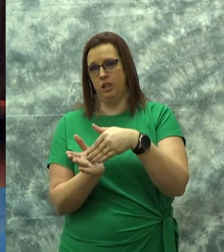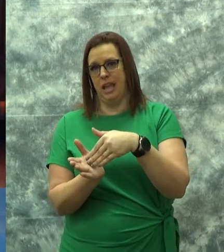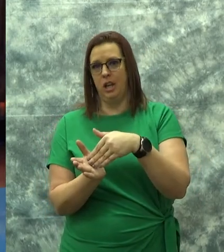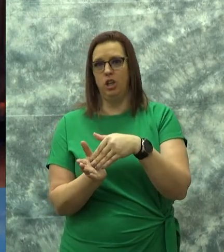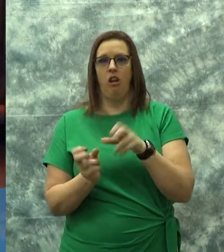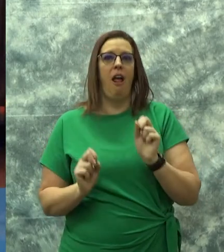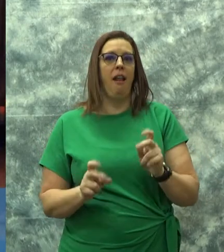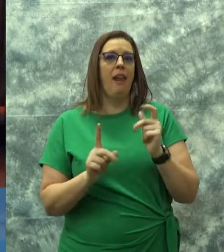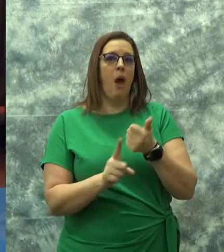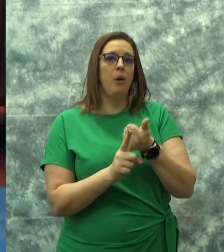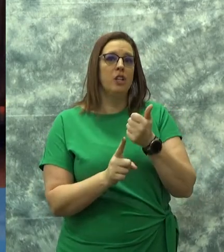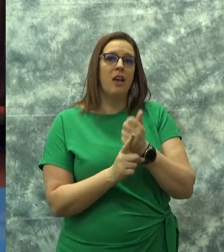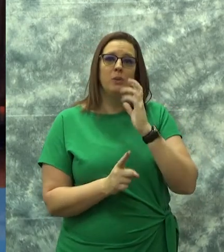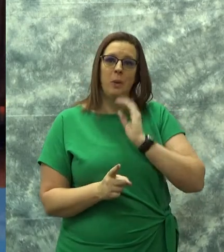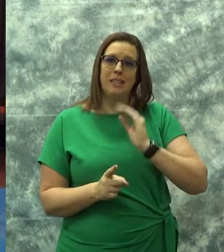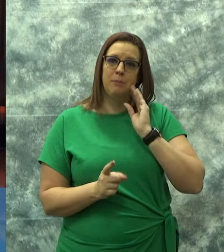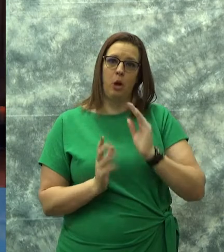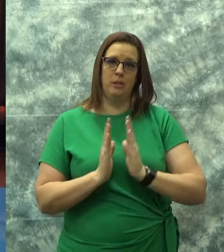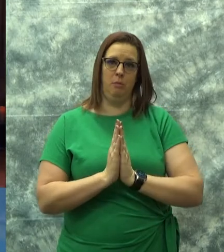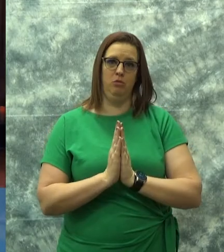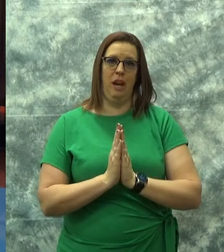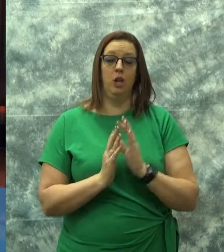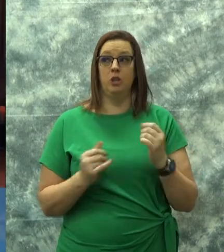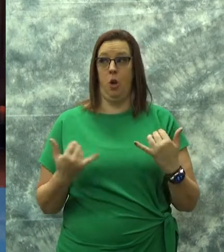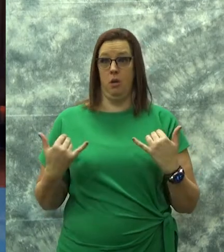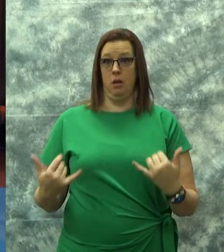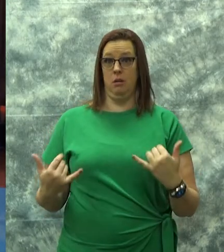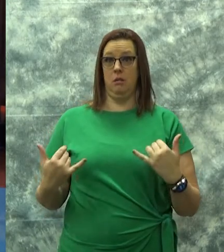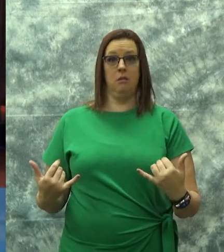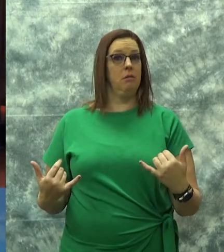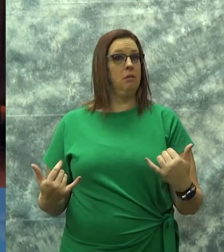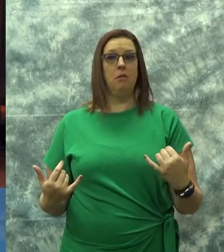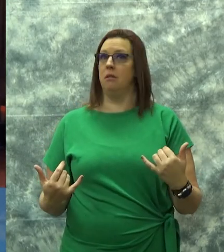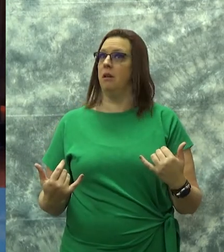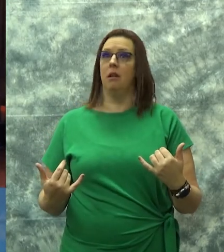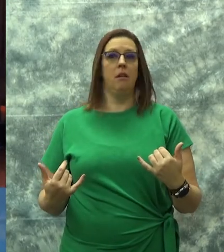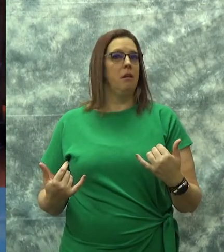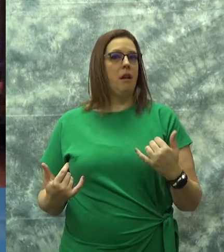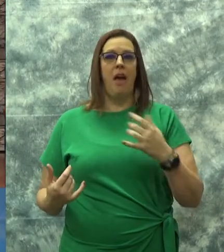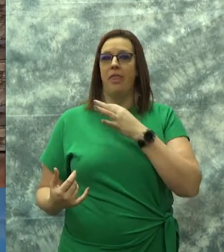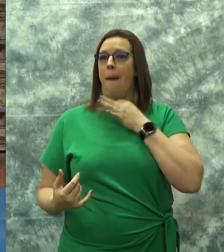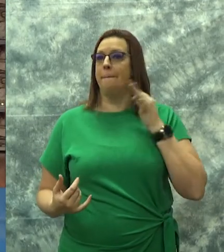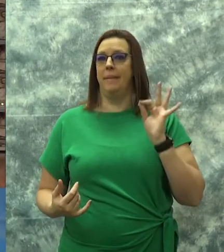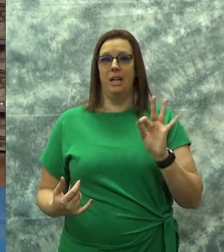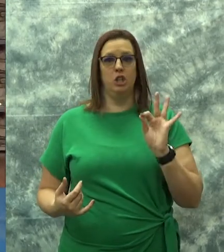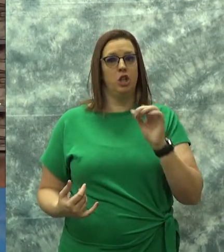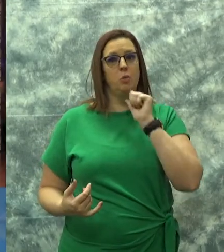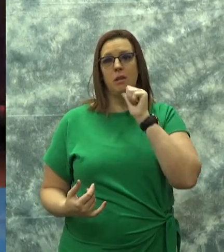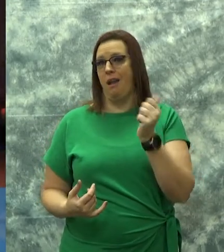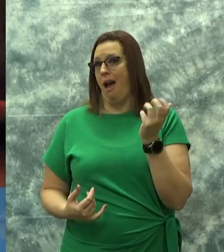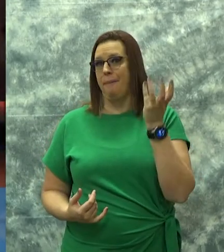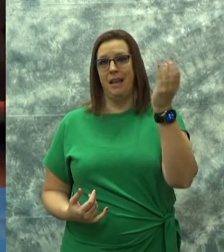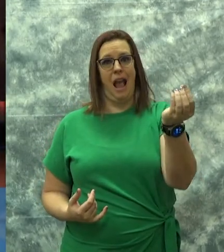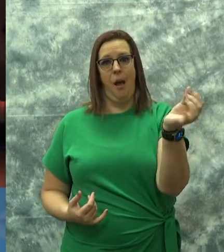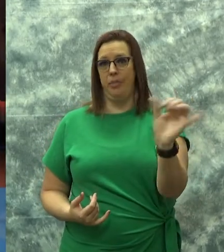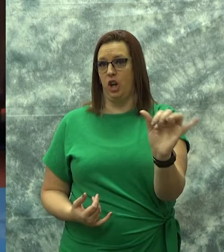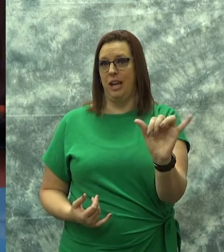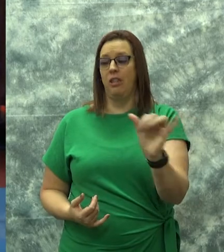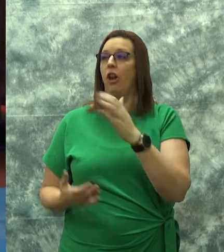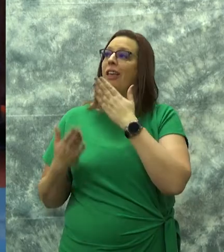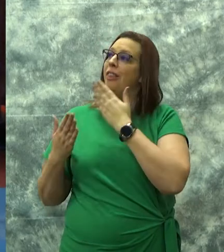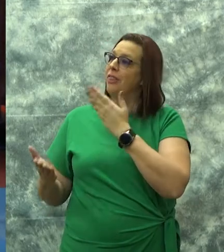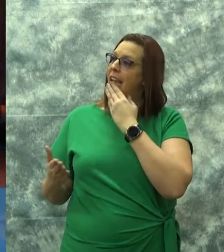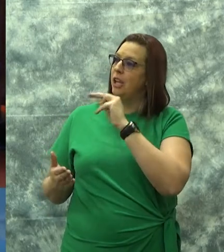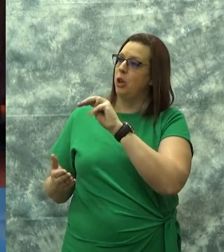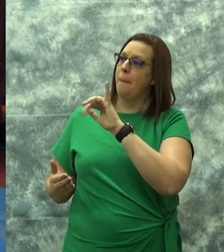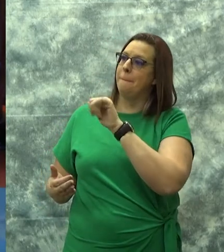Care Center and allow yourself to experience prayer. And in that regard, the ministers will not be out in the lobby today. Thank you for being here with us